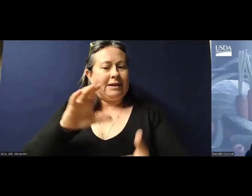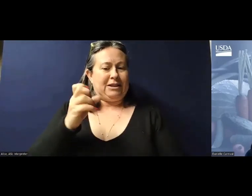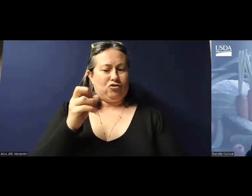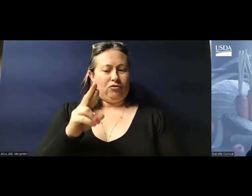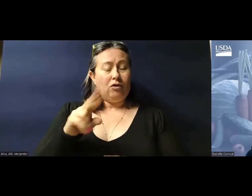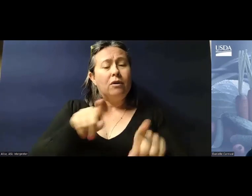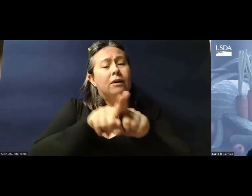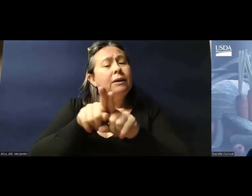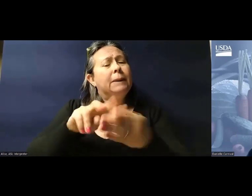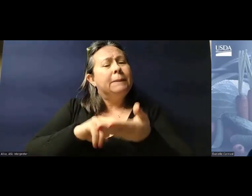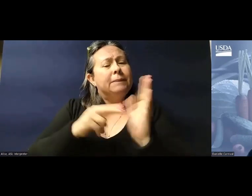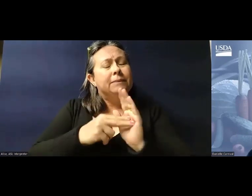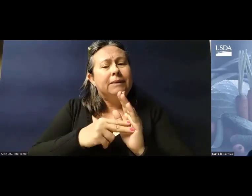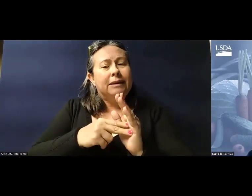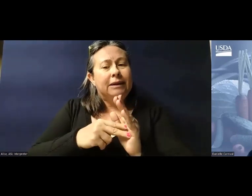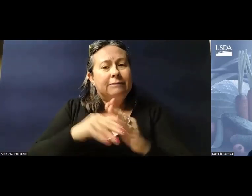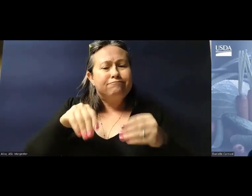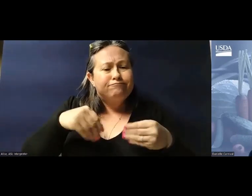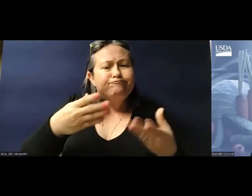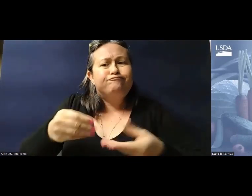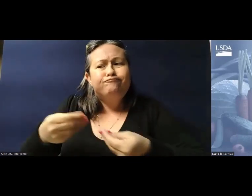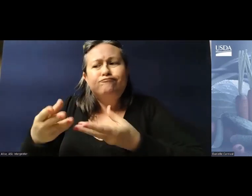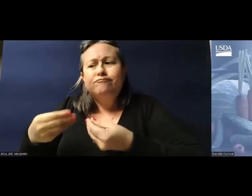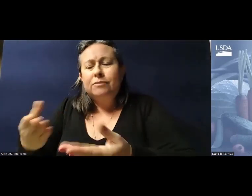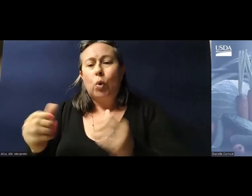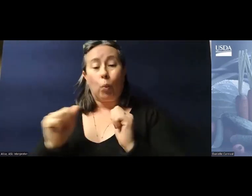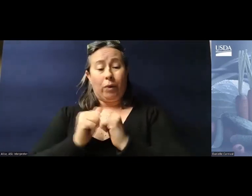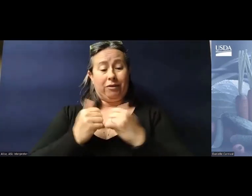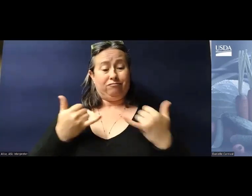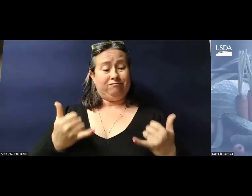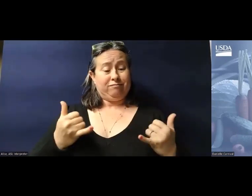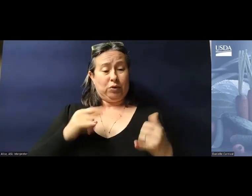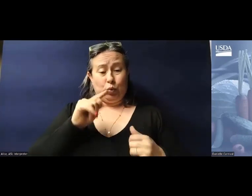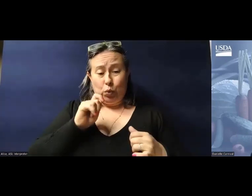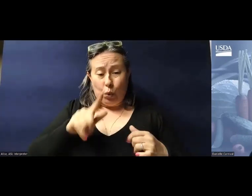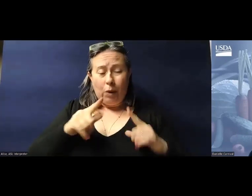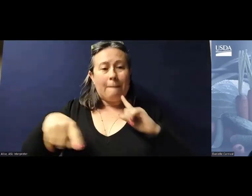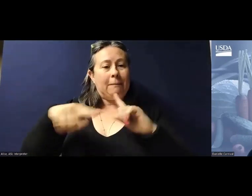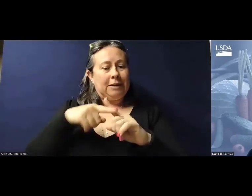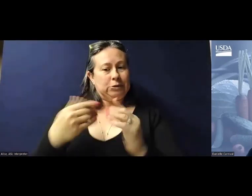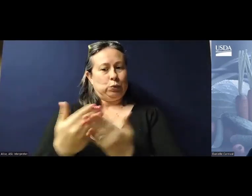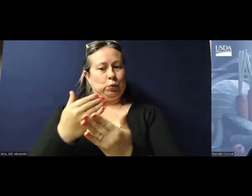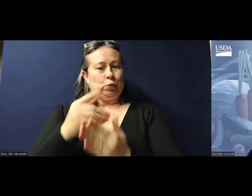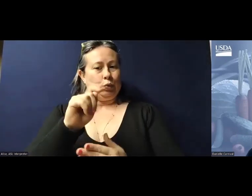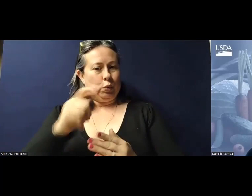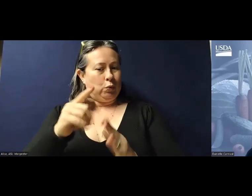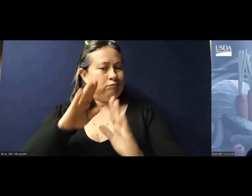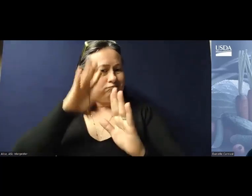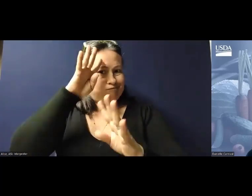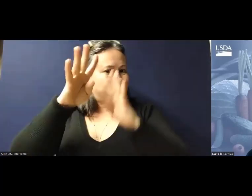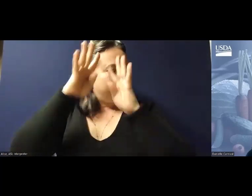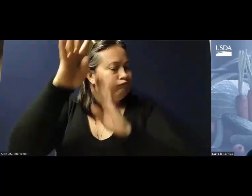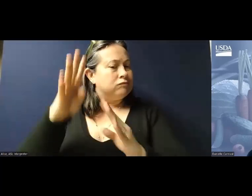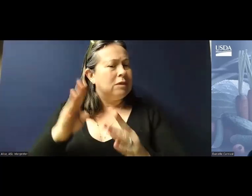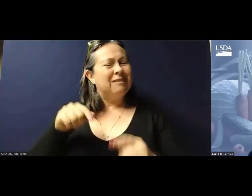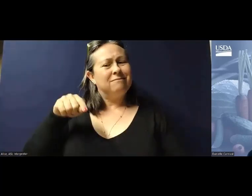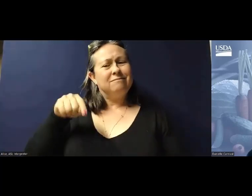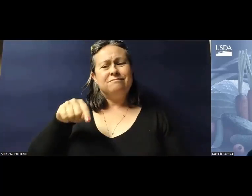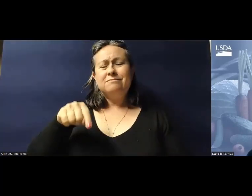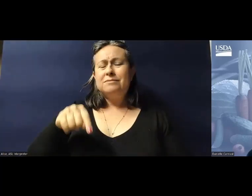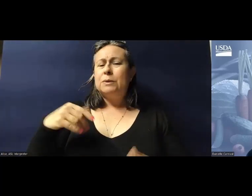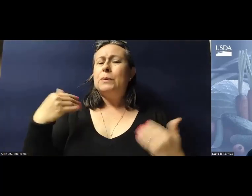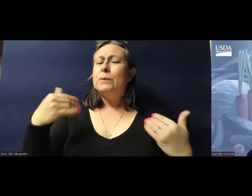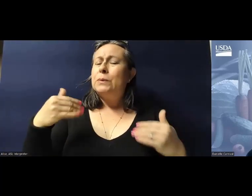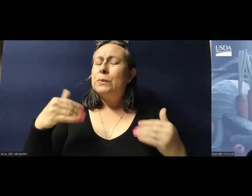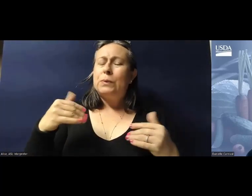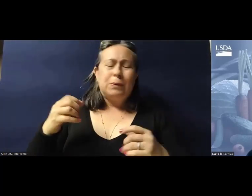we reach more Americans with the tools we already have and those we develop along the way. This is possible because of decades of progress. Over the